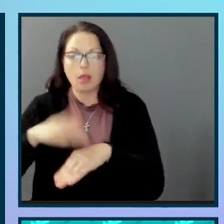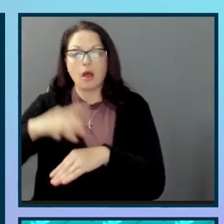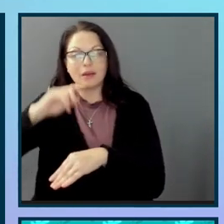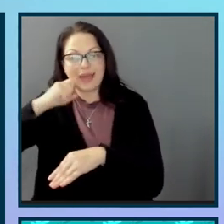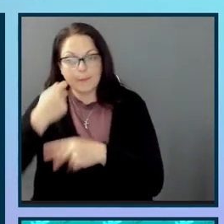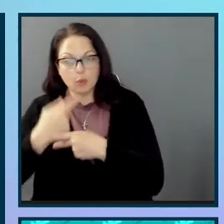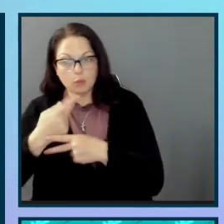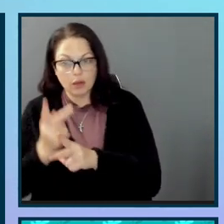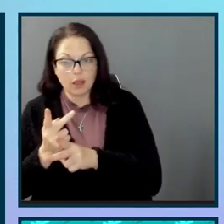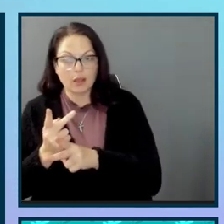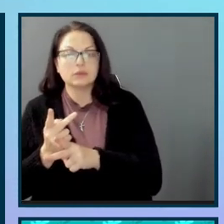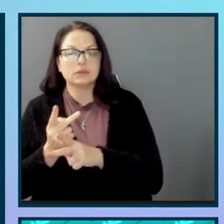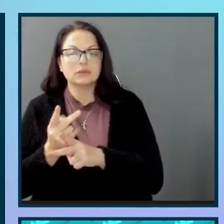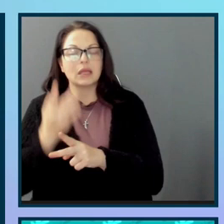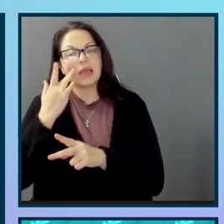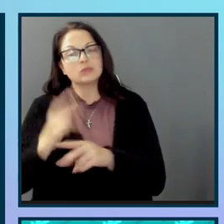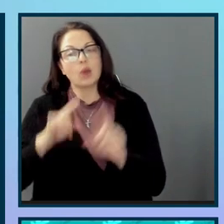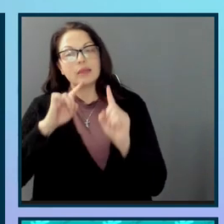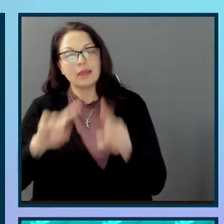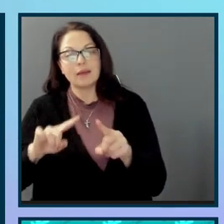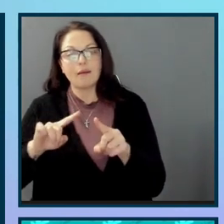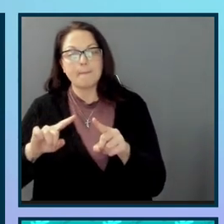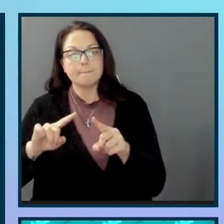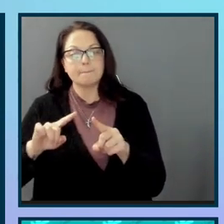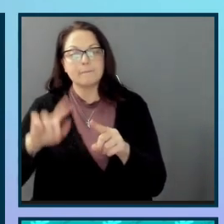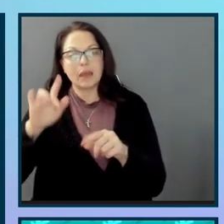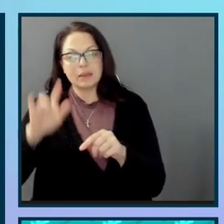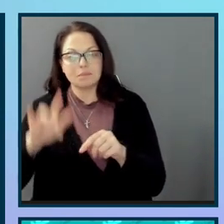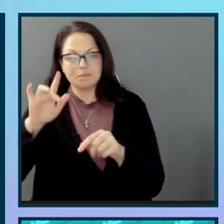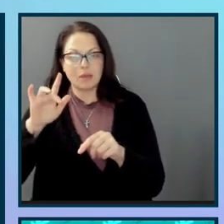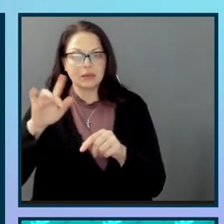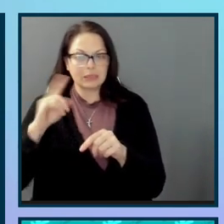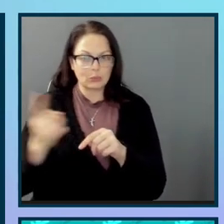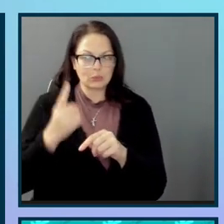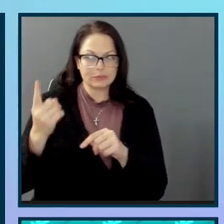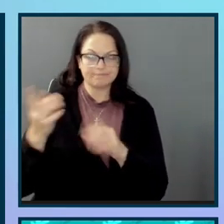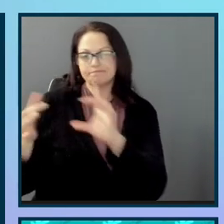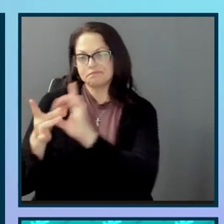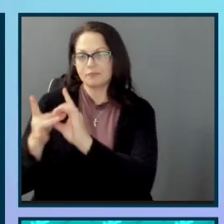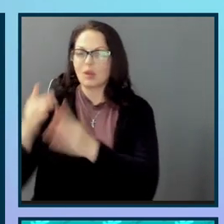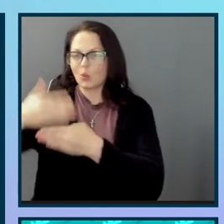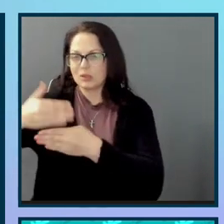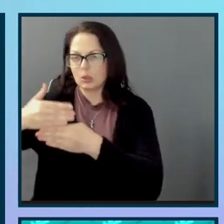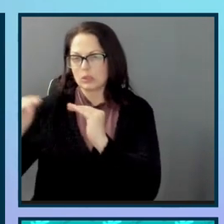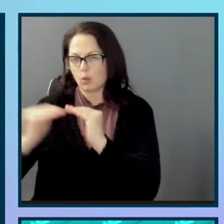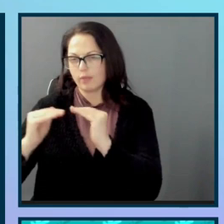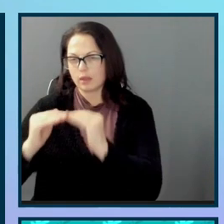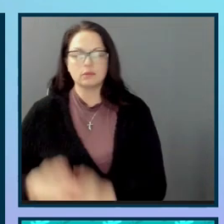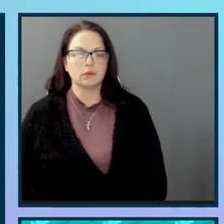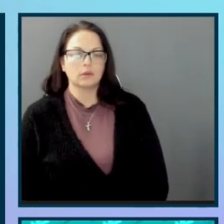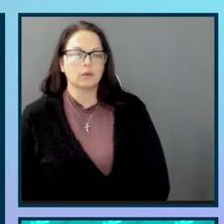products, hence why the command button without a Windows equivalent. So